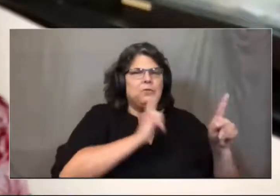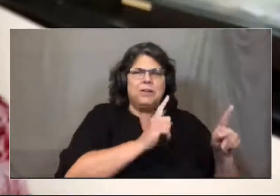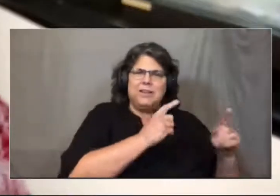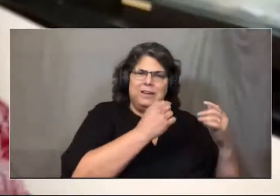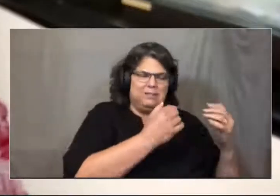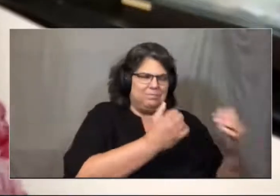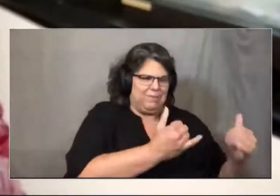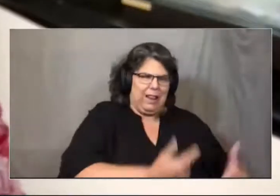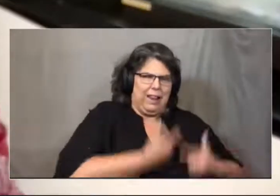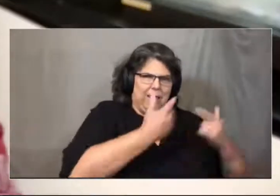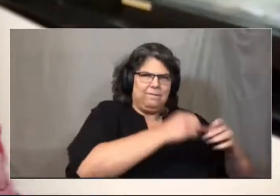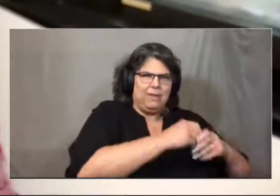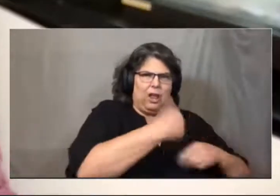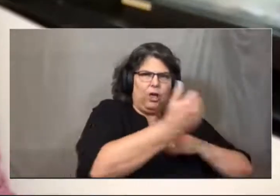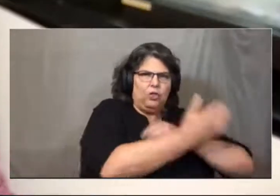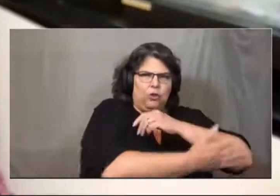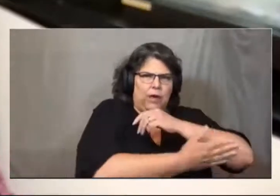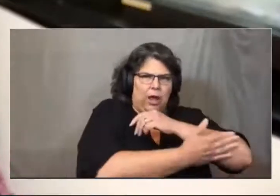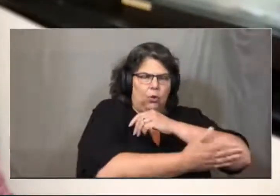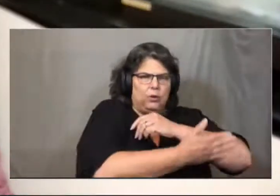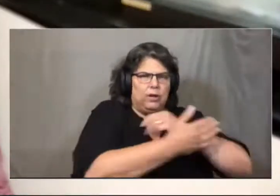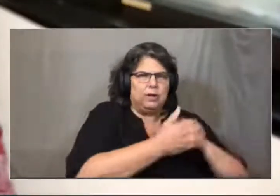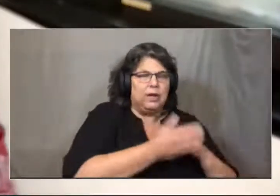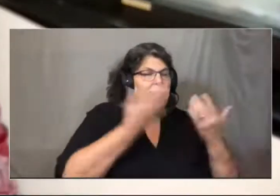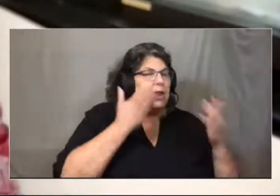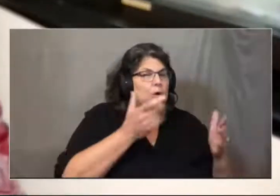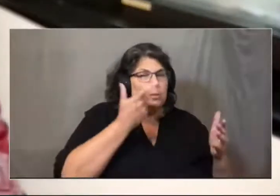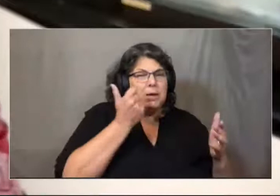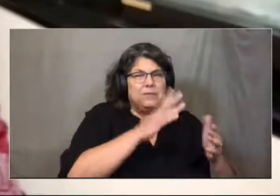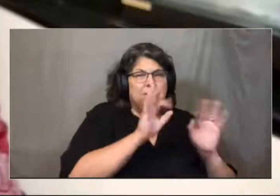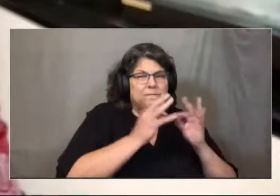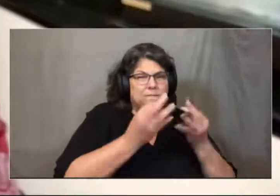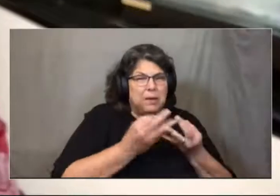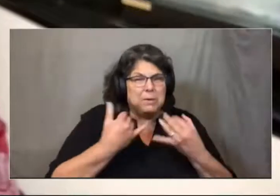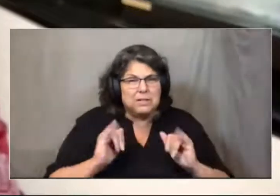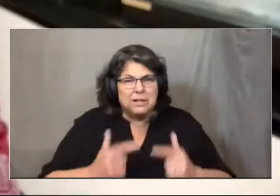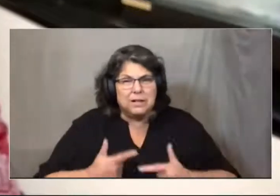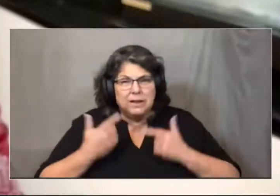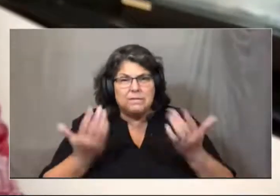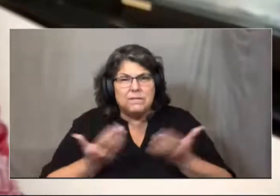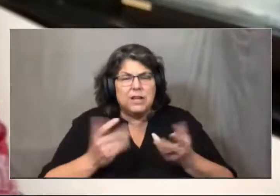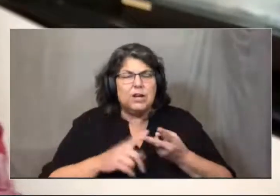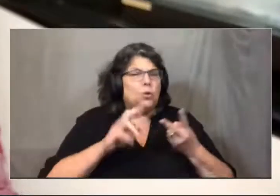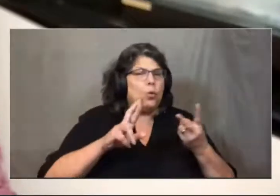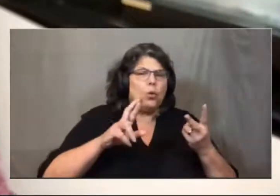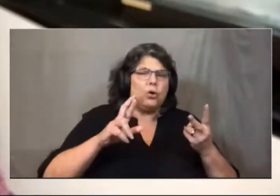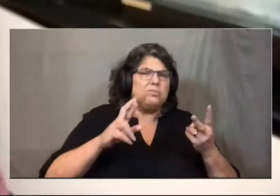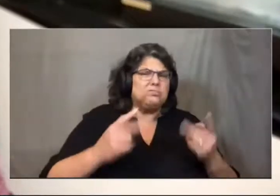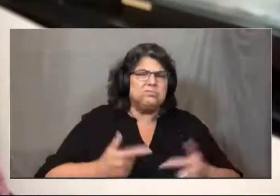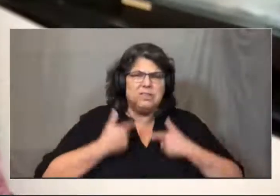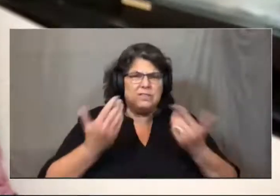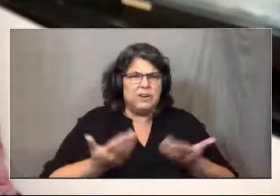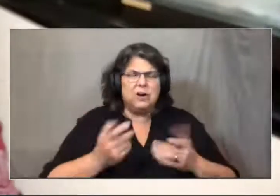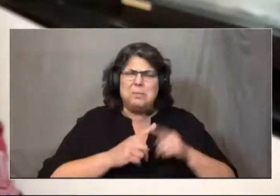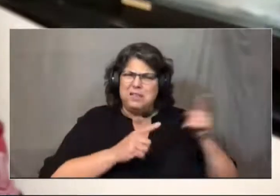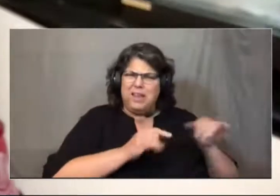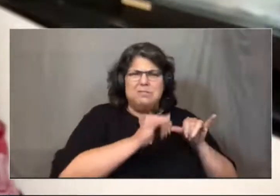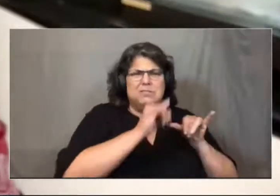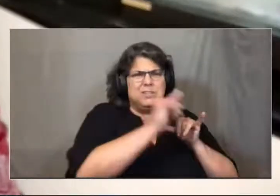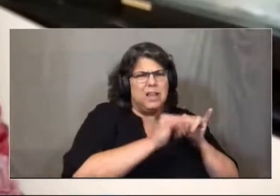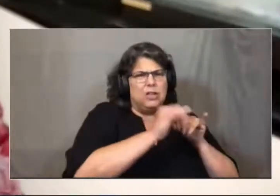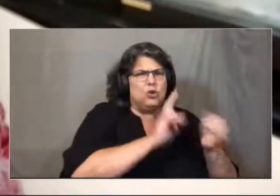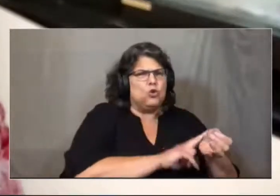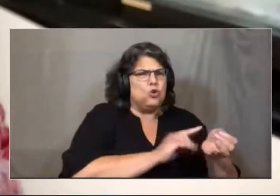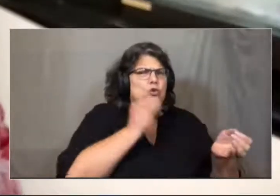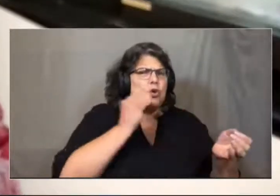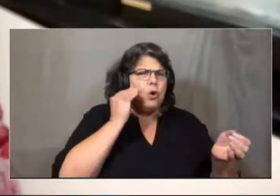I don't actually know whether that's because they are family here still or whether they had been here, but they had been there for a very long time. So although they